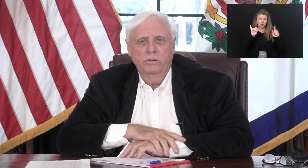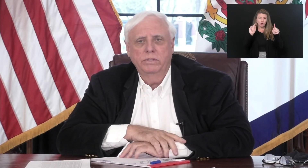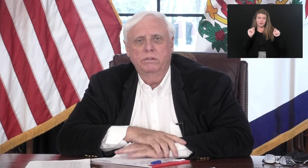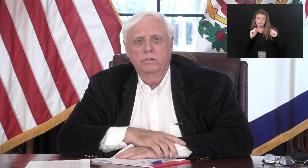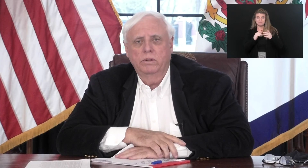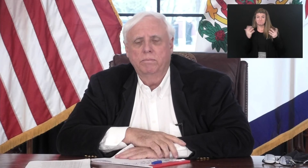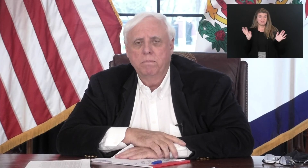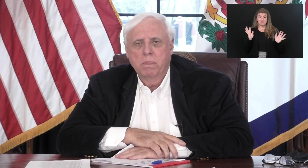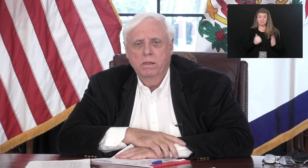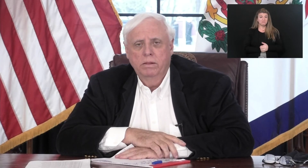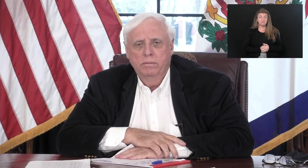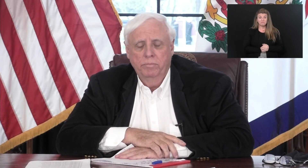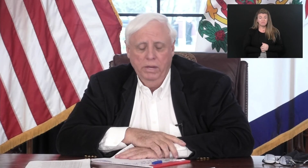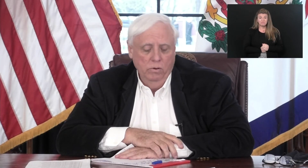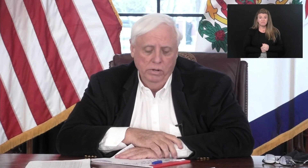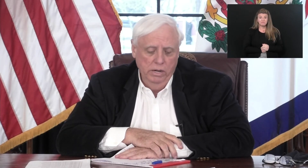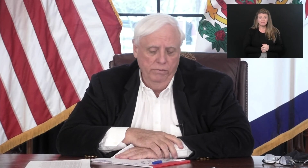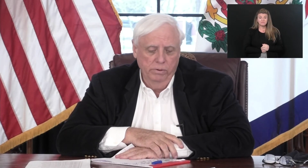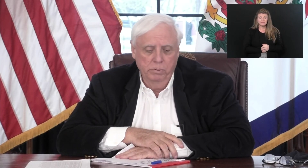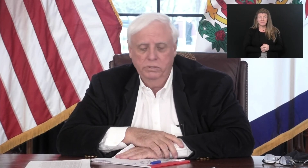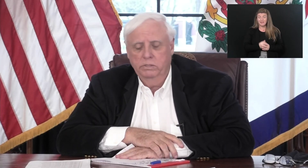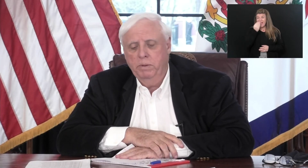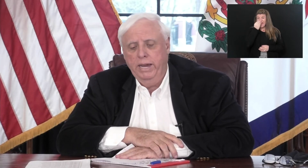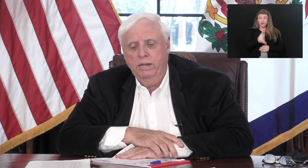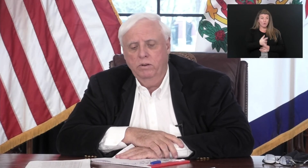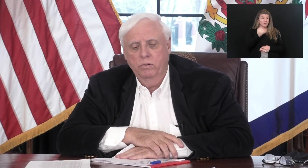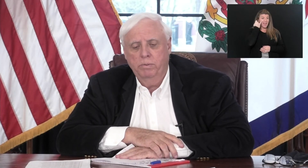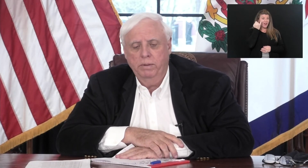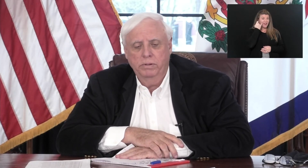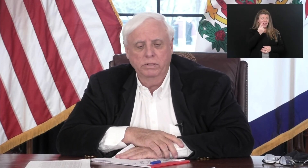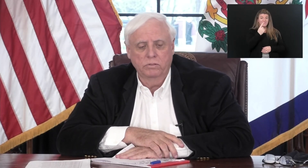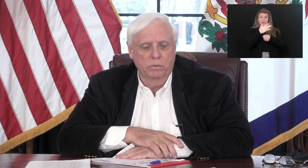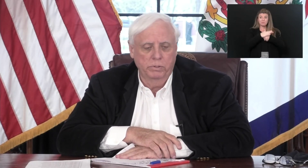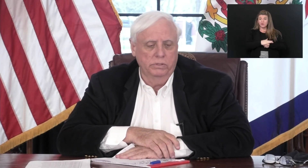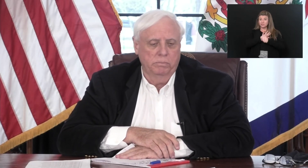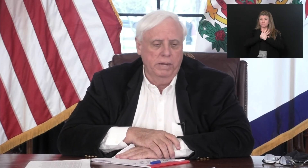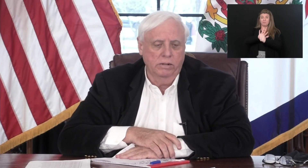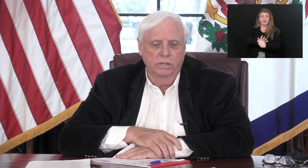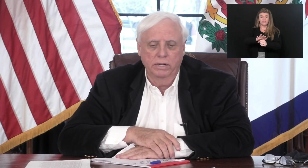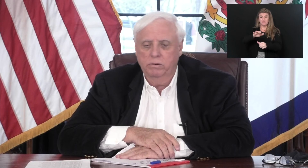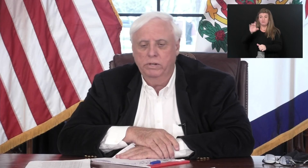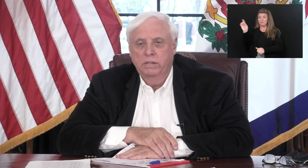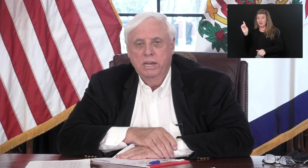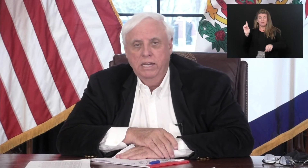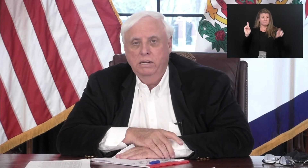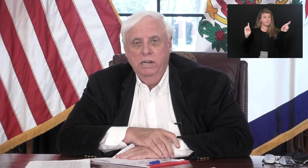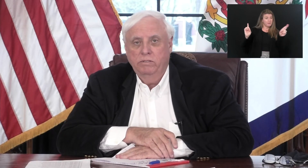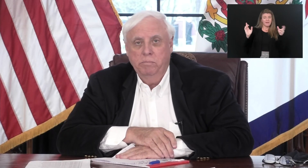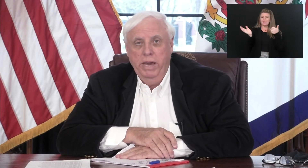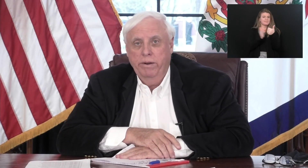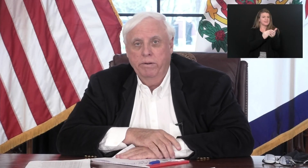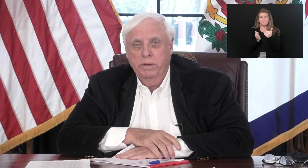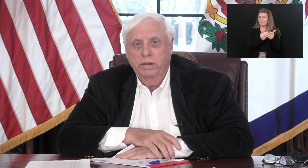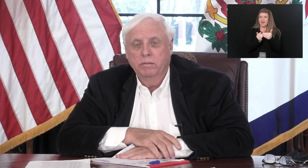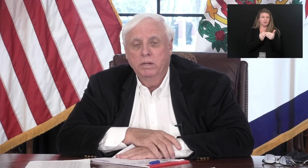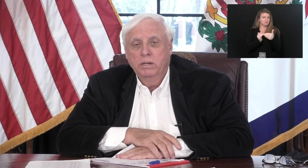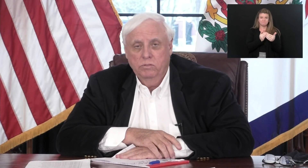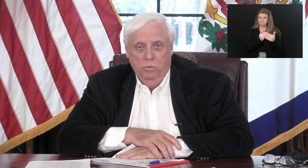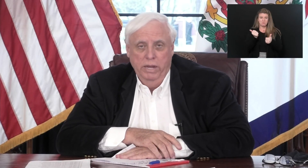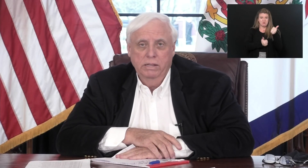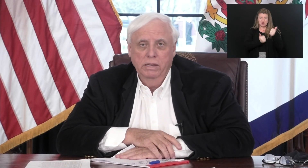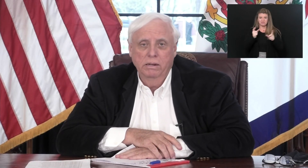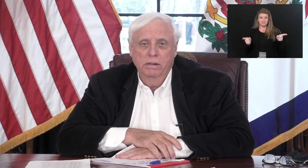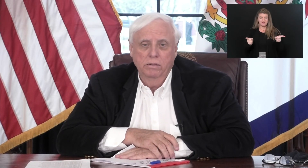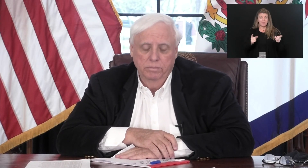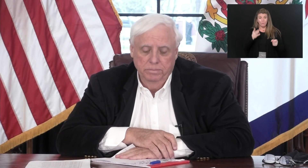That's all there is to it. I don't care if it pushes back on the Republicans or it pushes back on the Democrats. It doesn't matter to me. It's